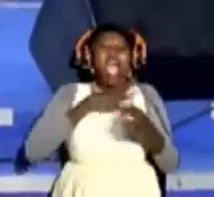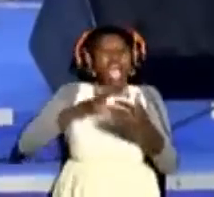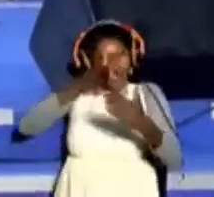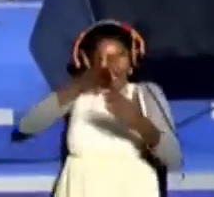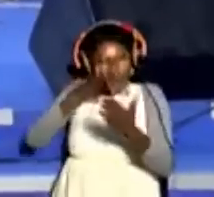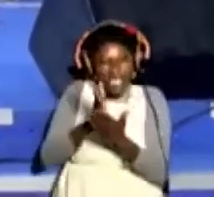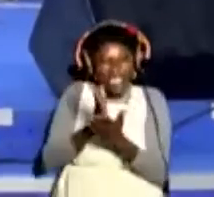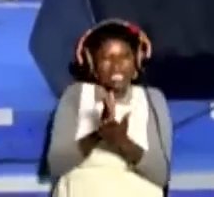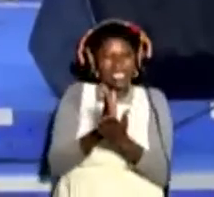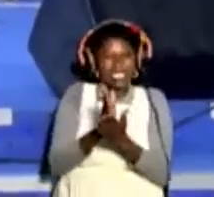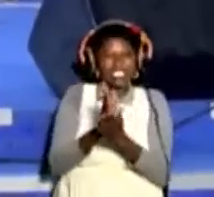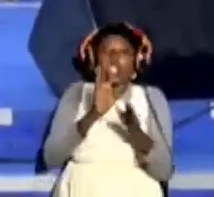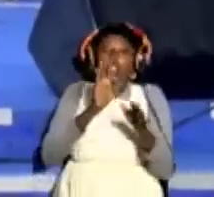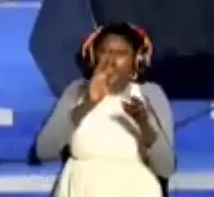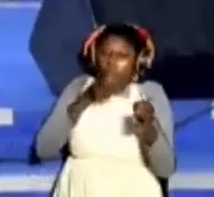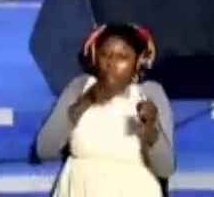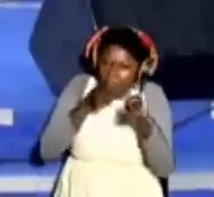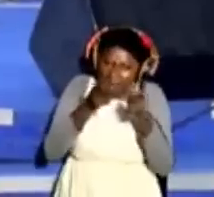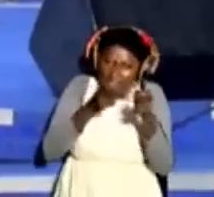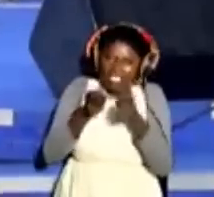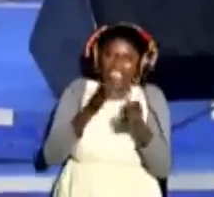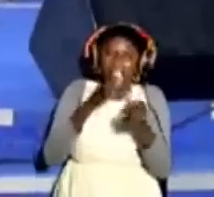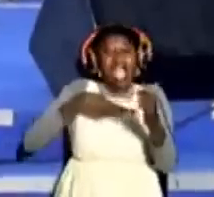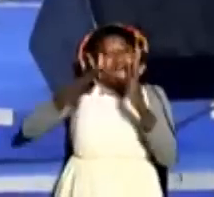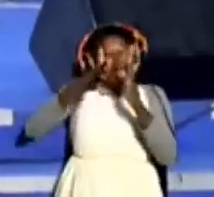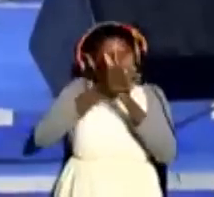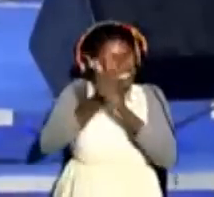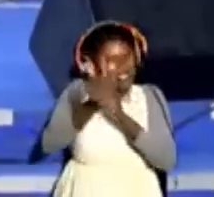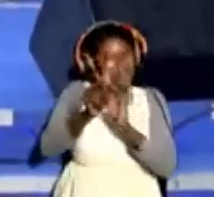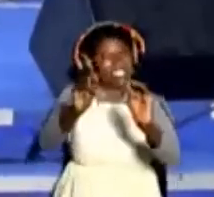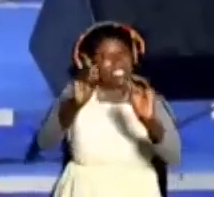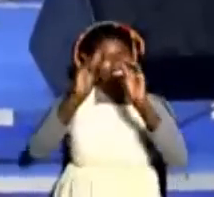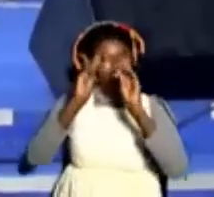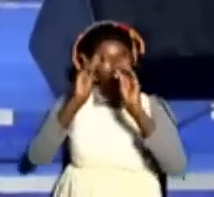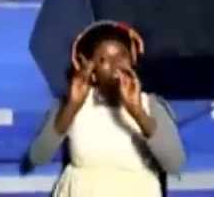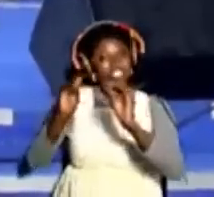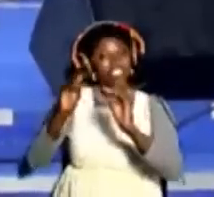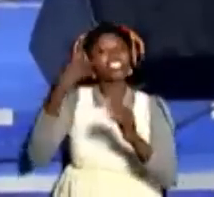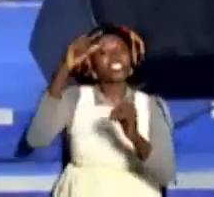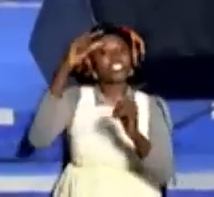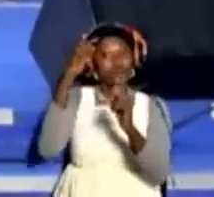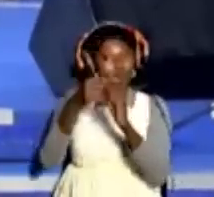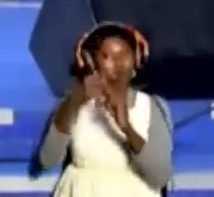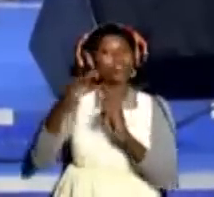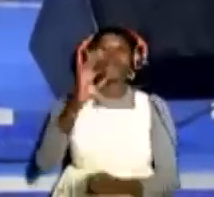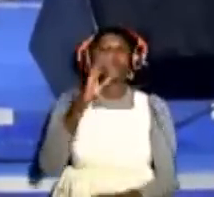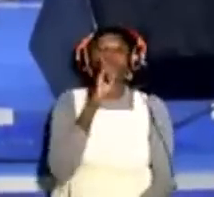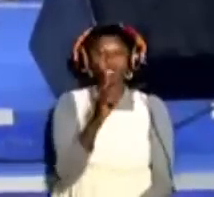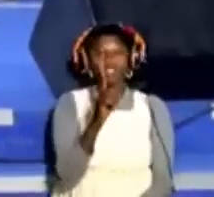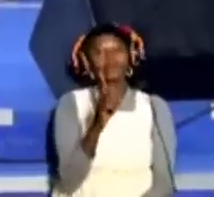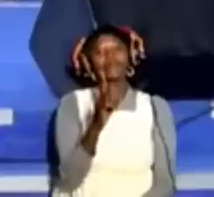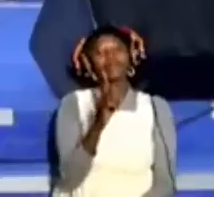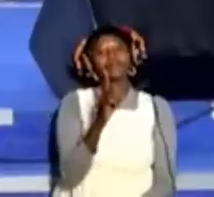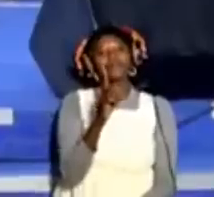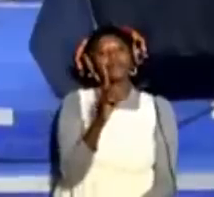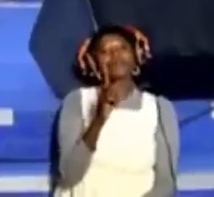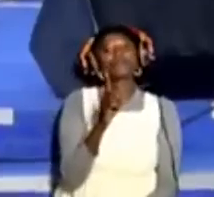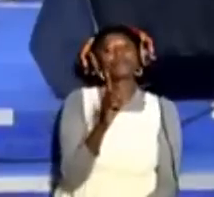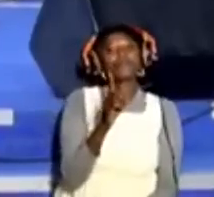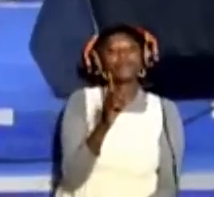rightly handling, and skillfully teaching the word of truth.